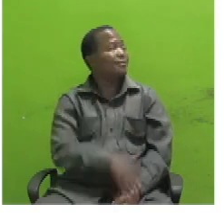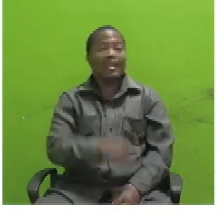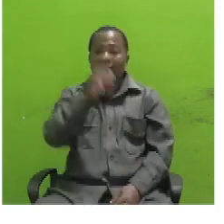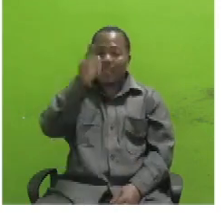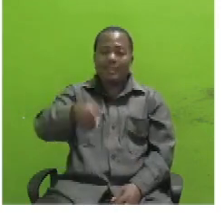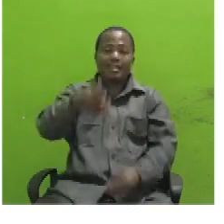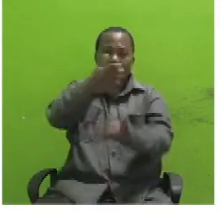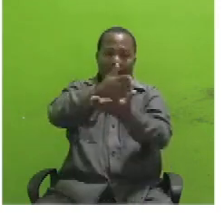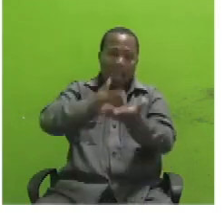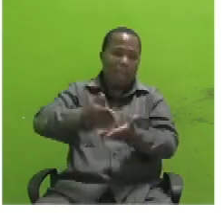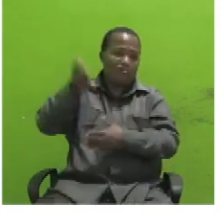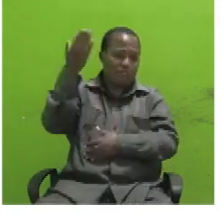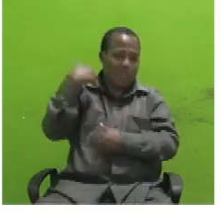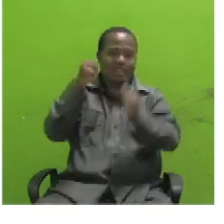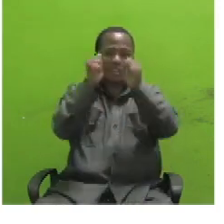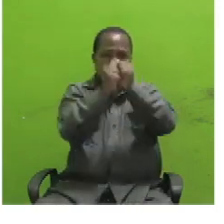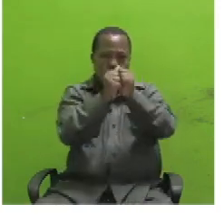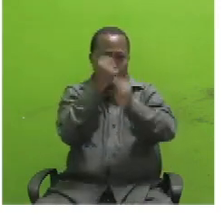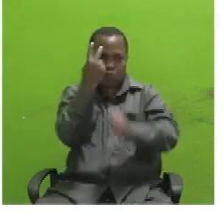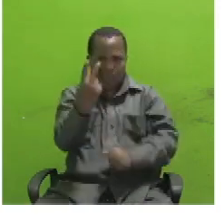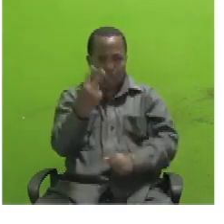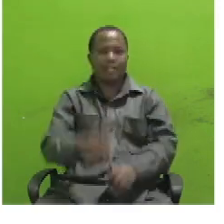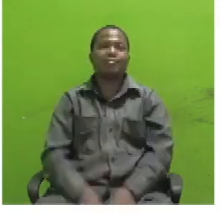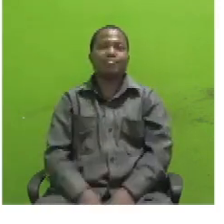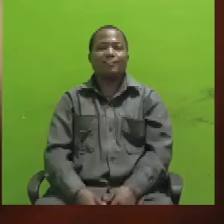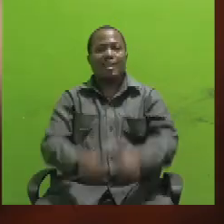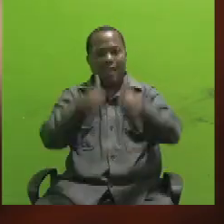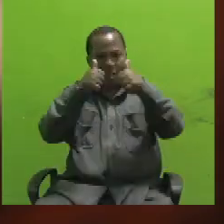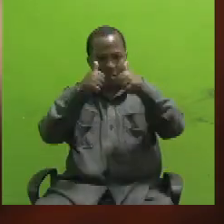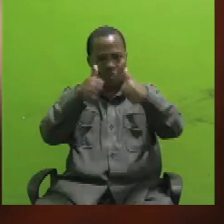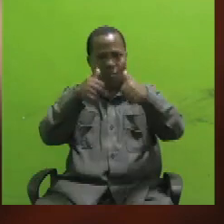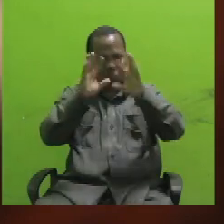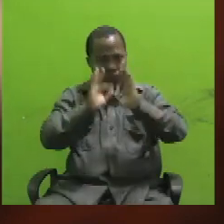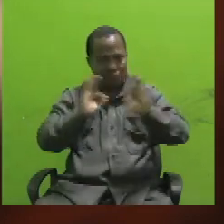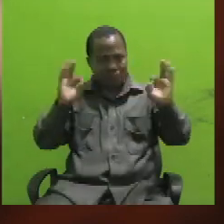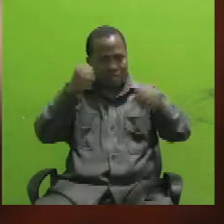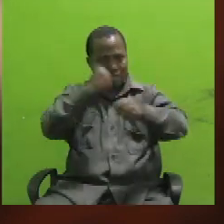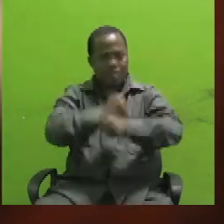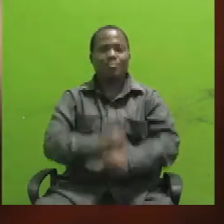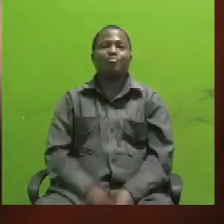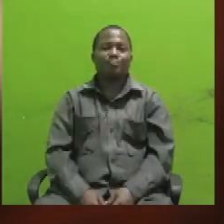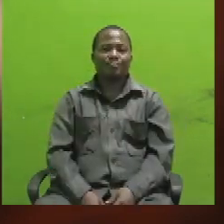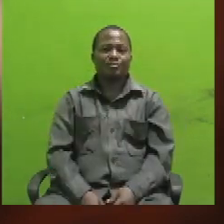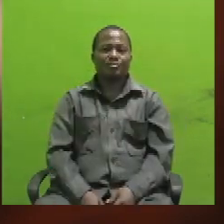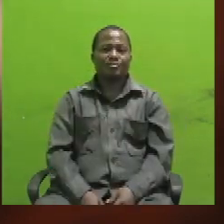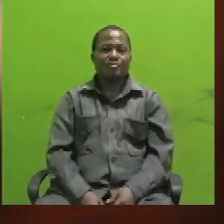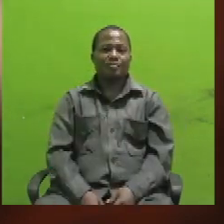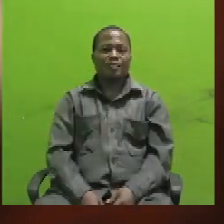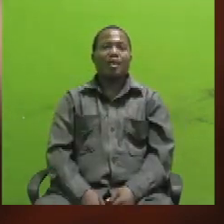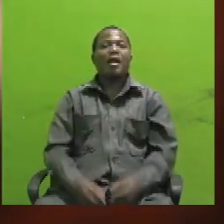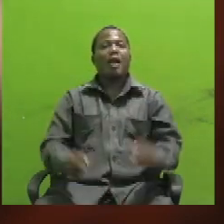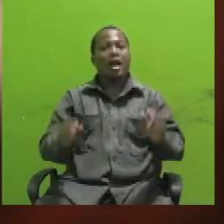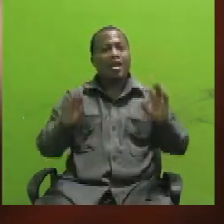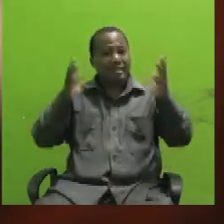It is half past 12. Amazing. Very good job. Praise yourself by